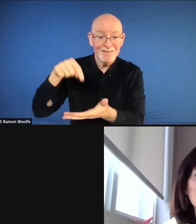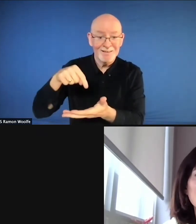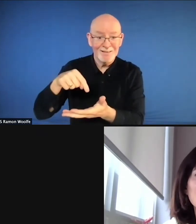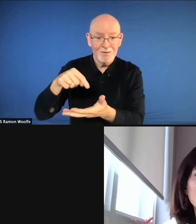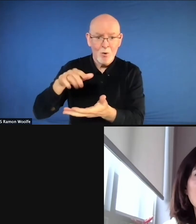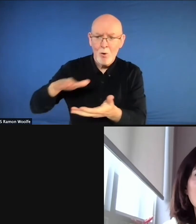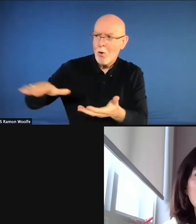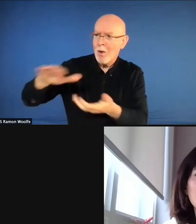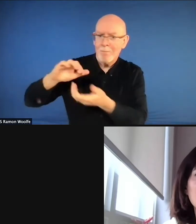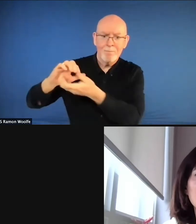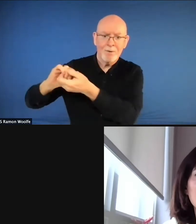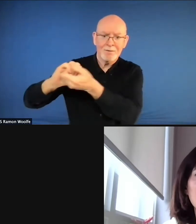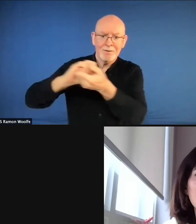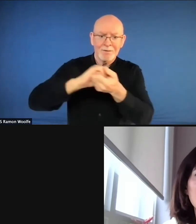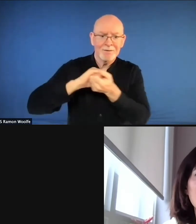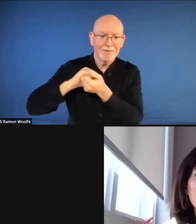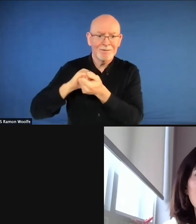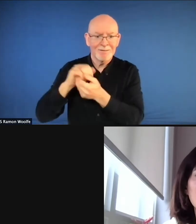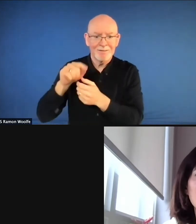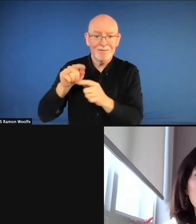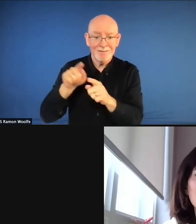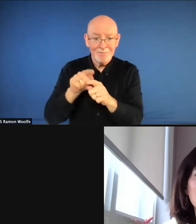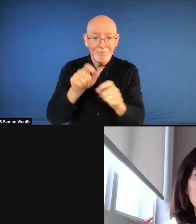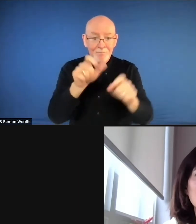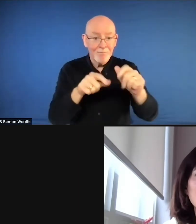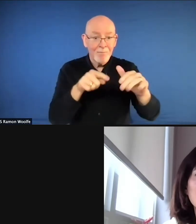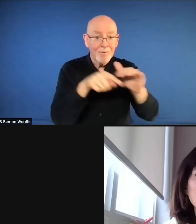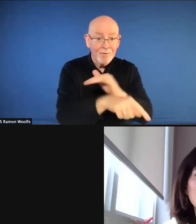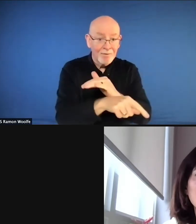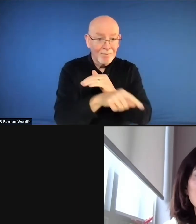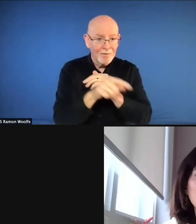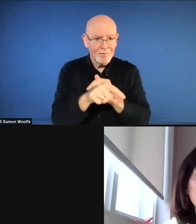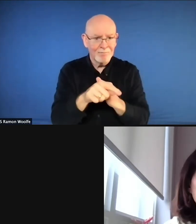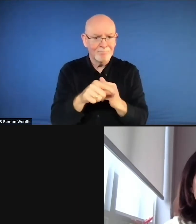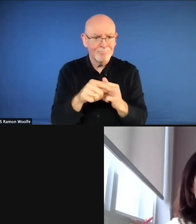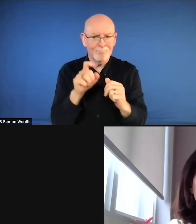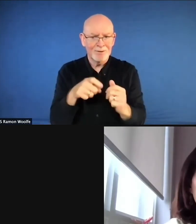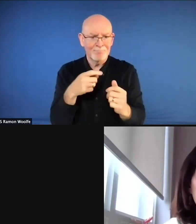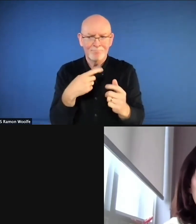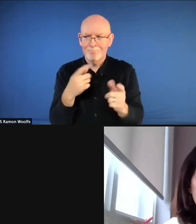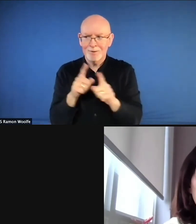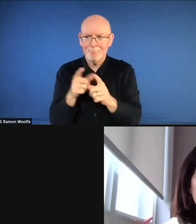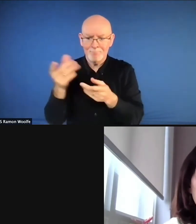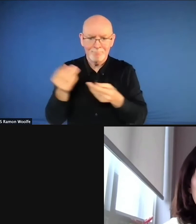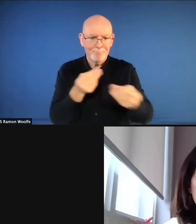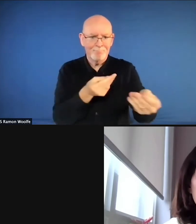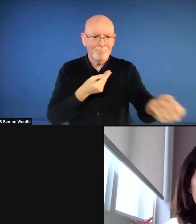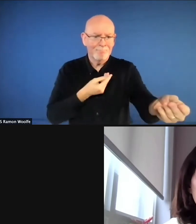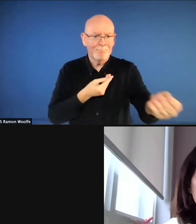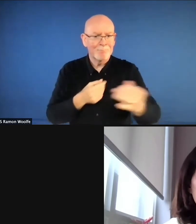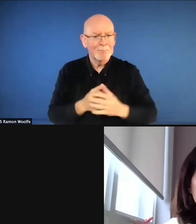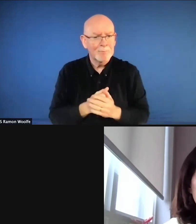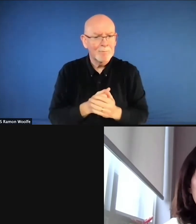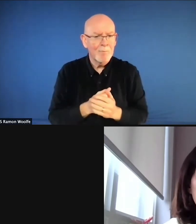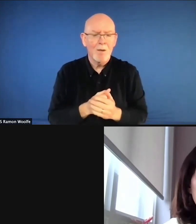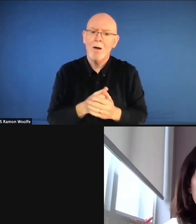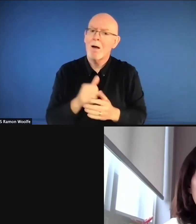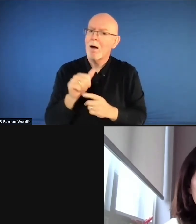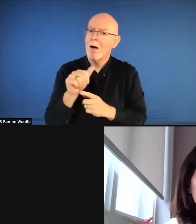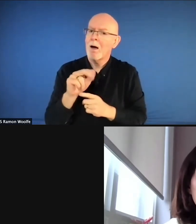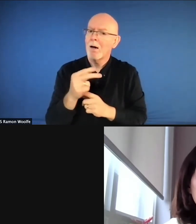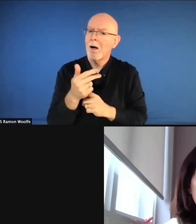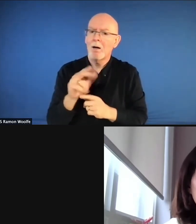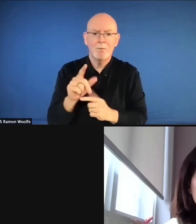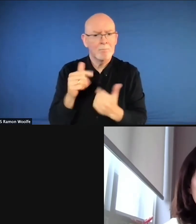Great, thank you. I'm just scanning through. We have so many questions coming in specifically about the Code of Ethics. I think perhaps I'll move on for now, and then I'll